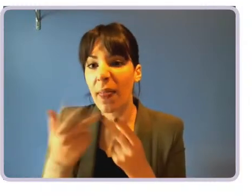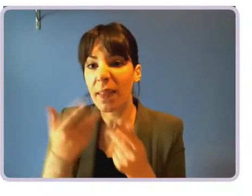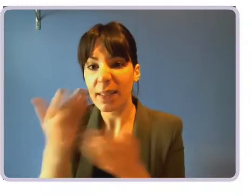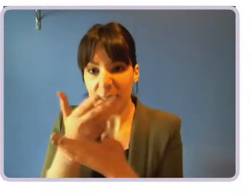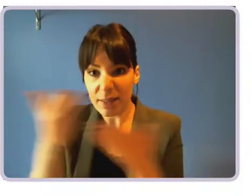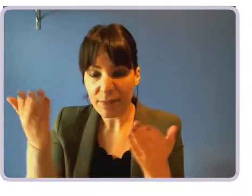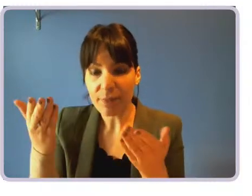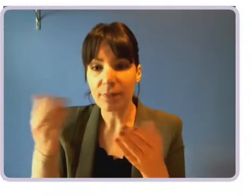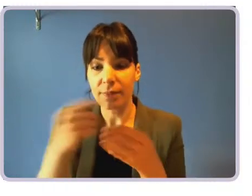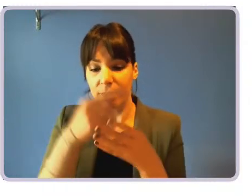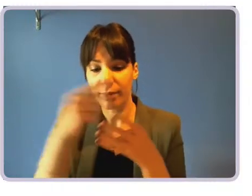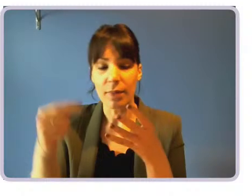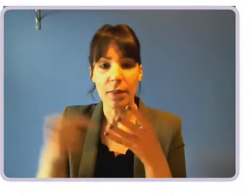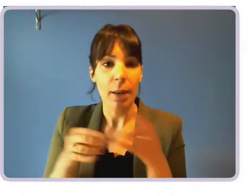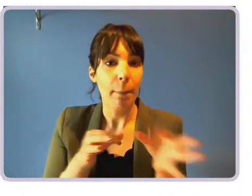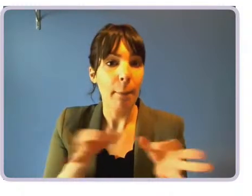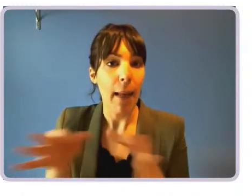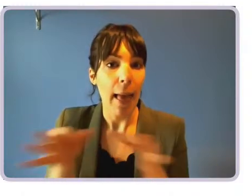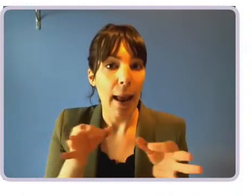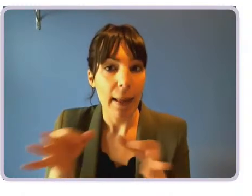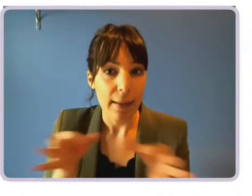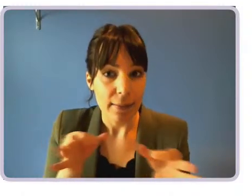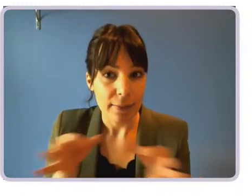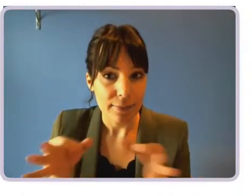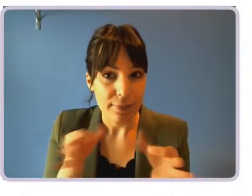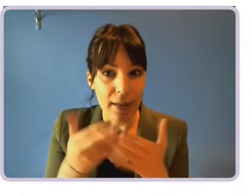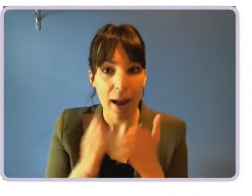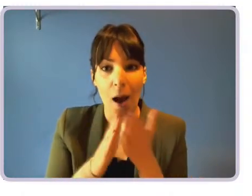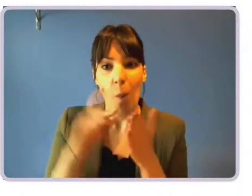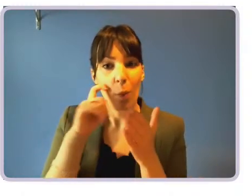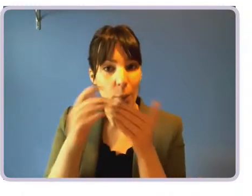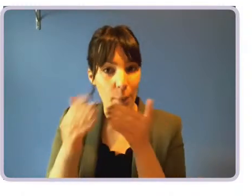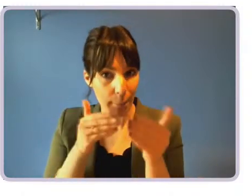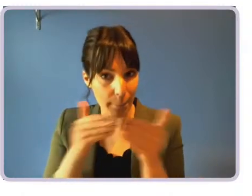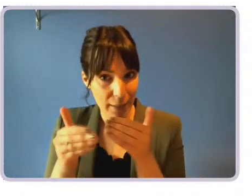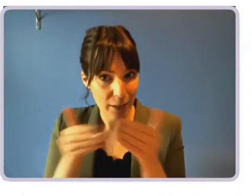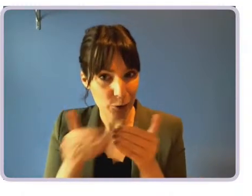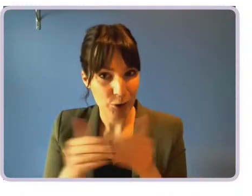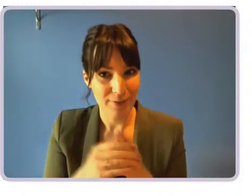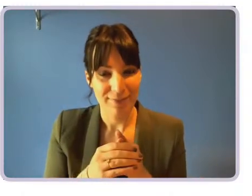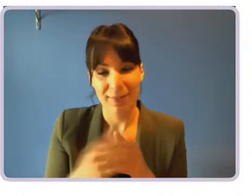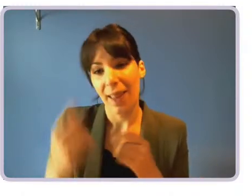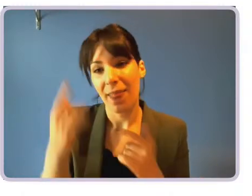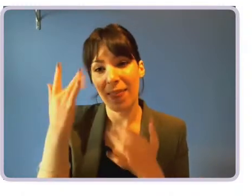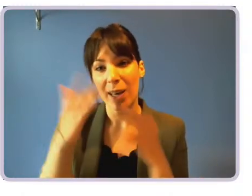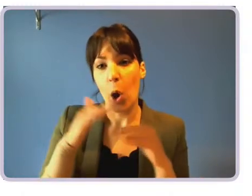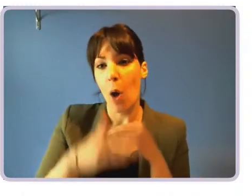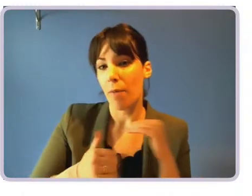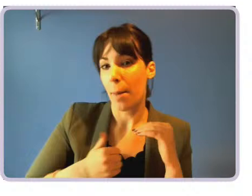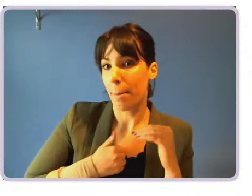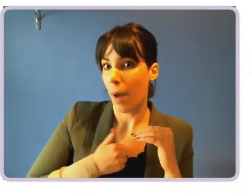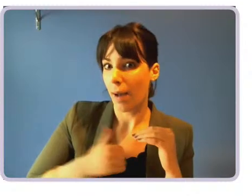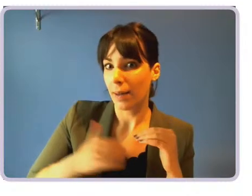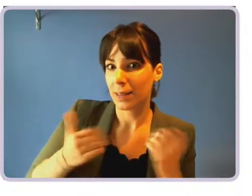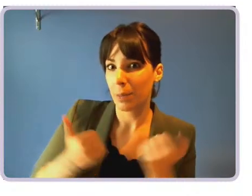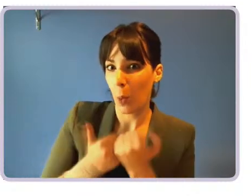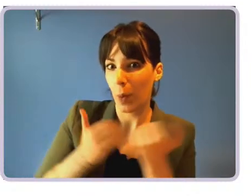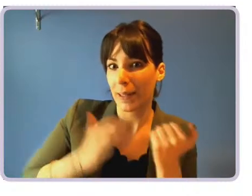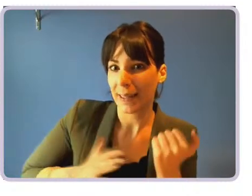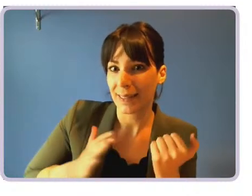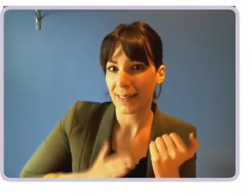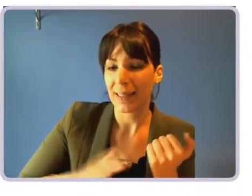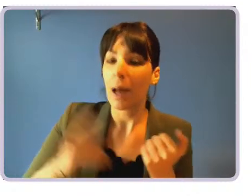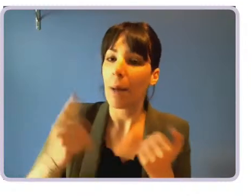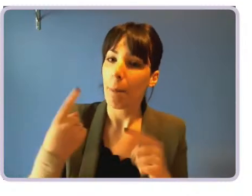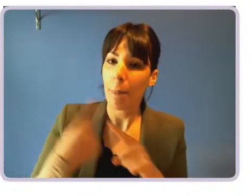very specifically how you're going to manage that given your own unique support needs, and communicating the plan with people in your support